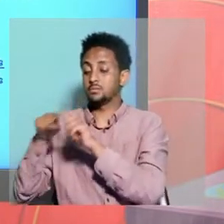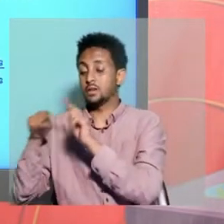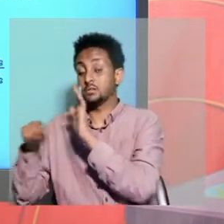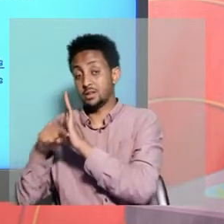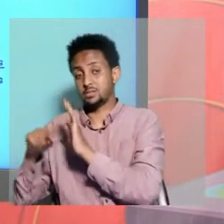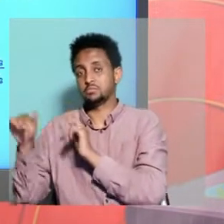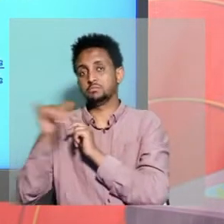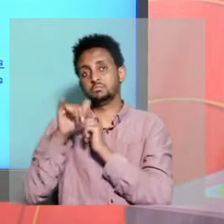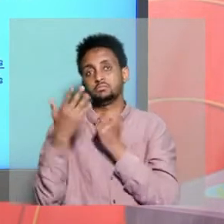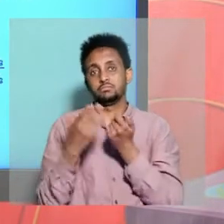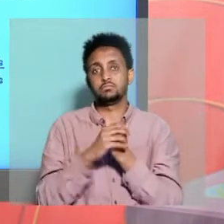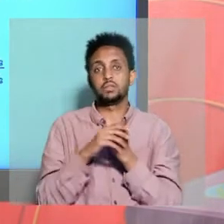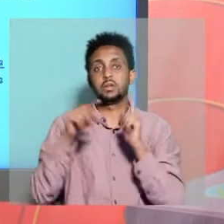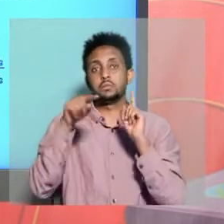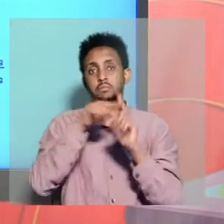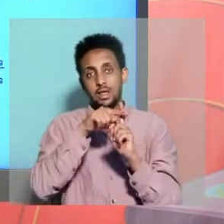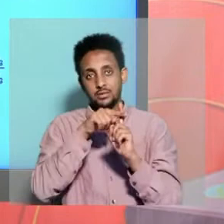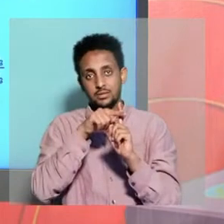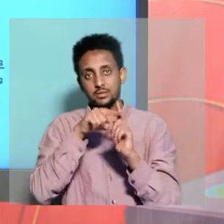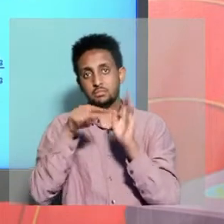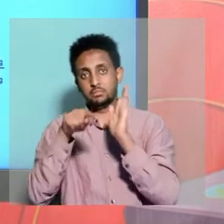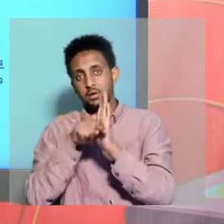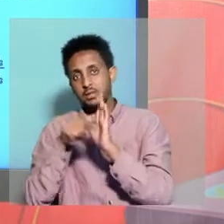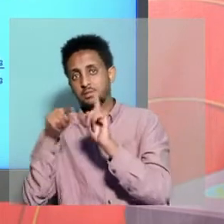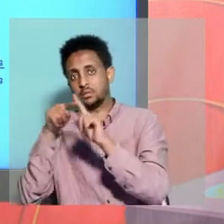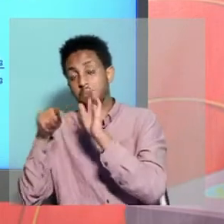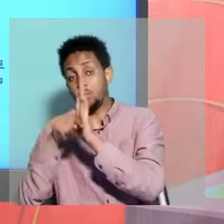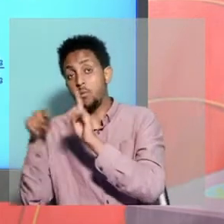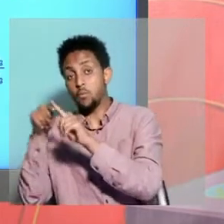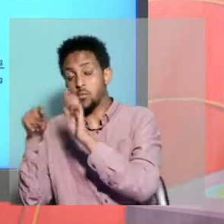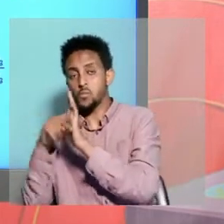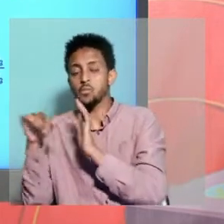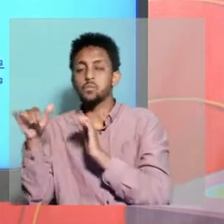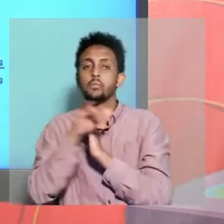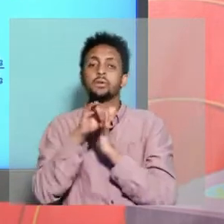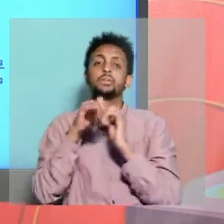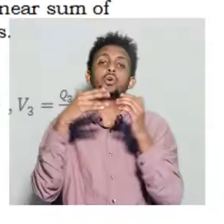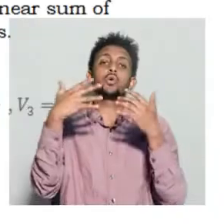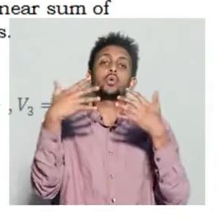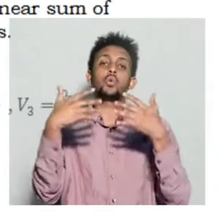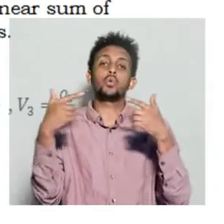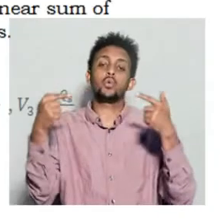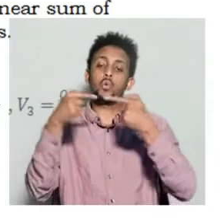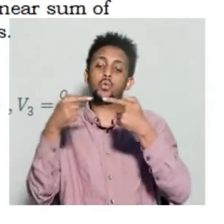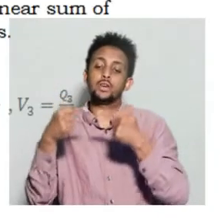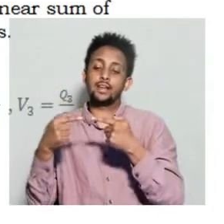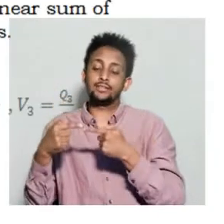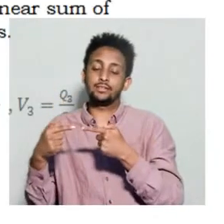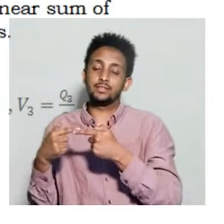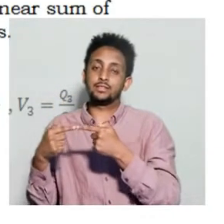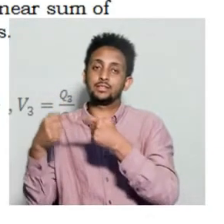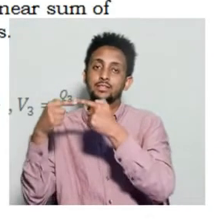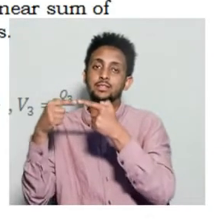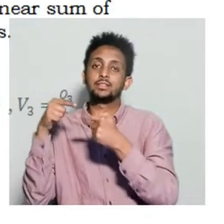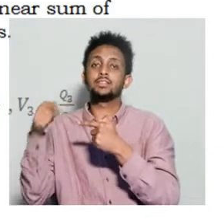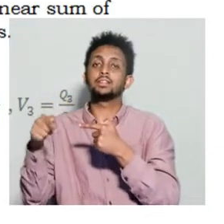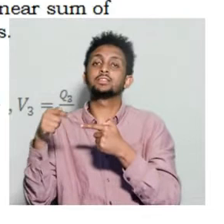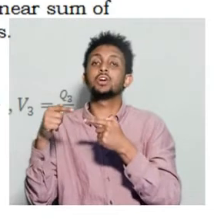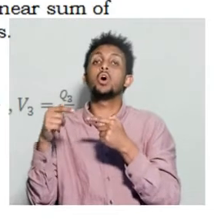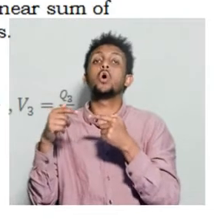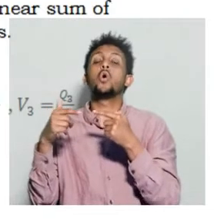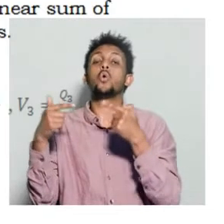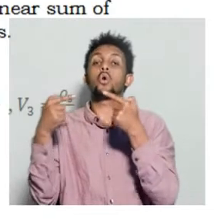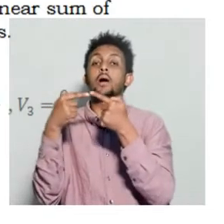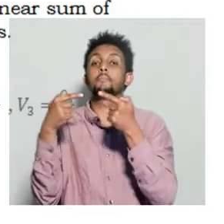Okay, plus, minus, like this. You should have to connect all those capacitors